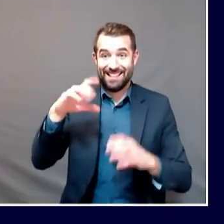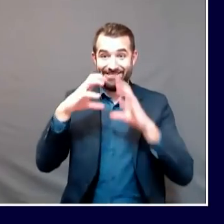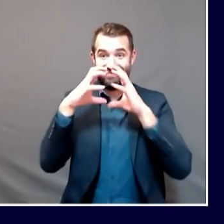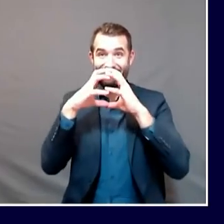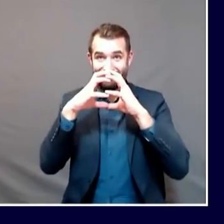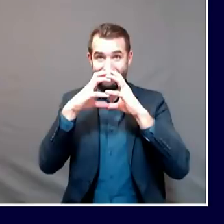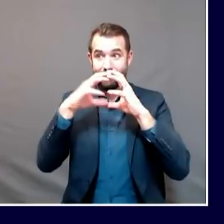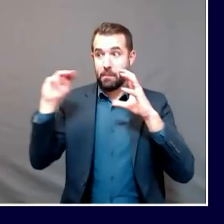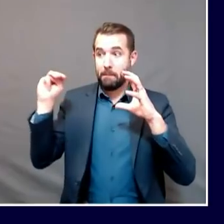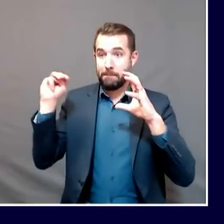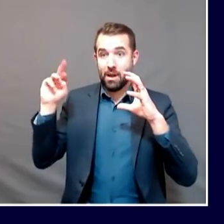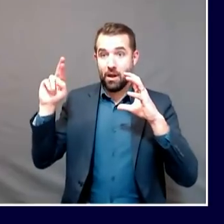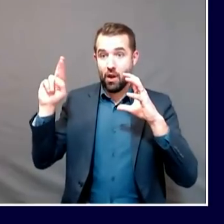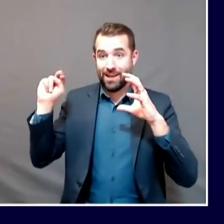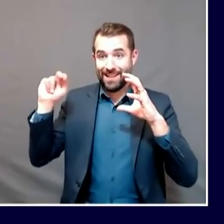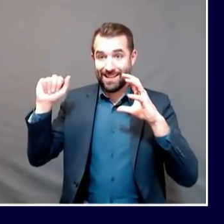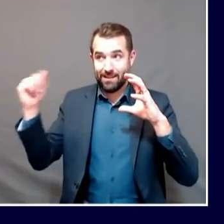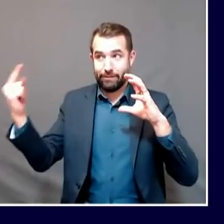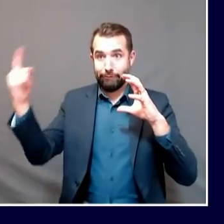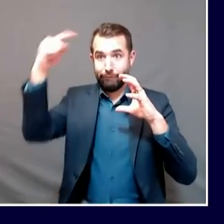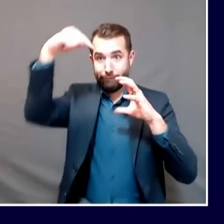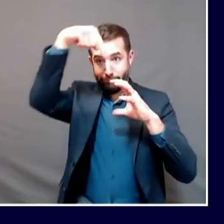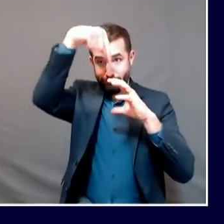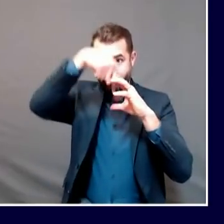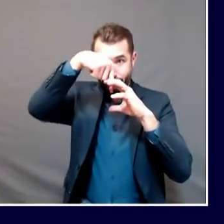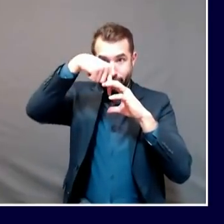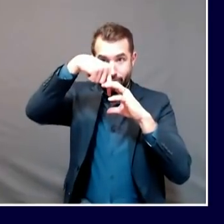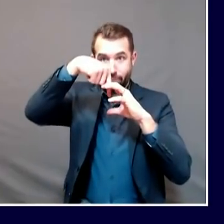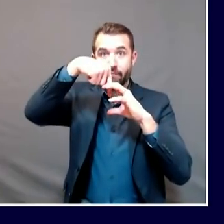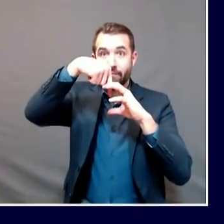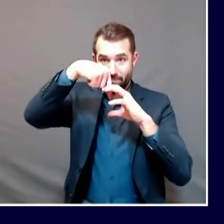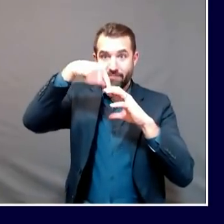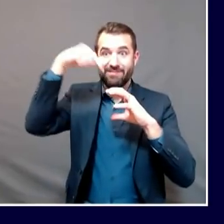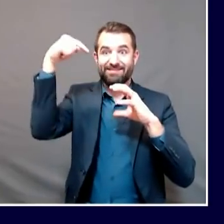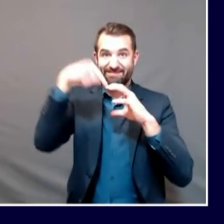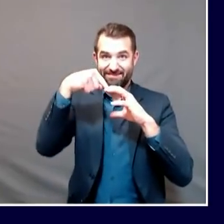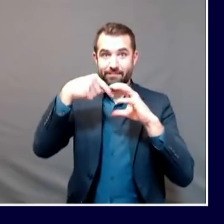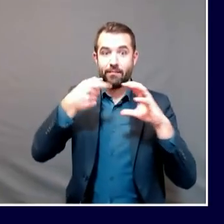It's actually destroyed by our own cells within a matter of days.